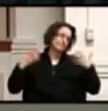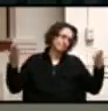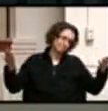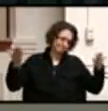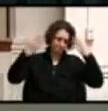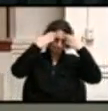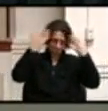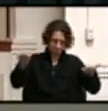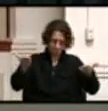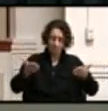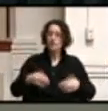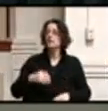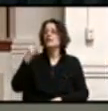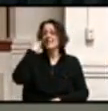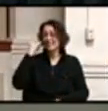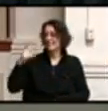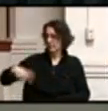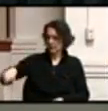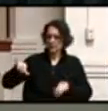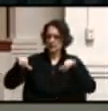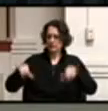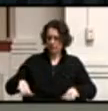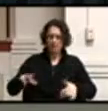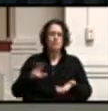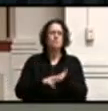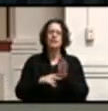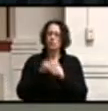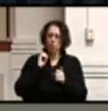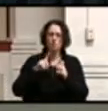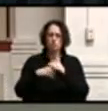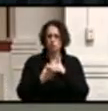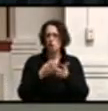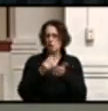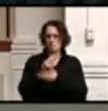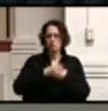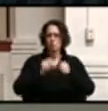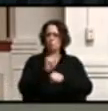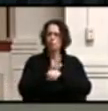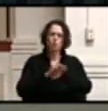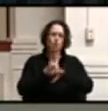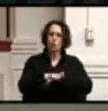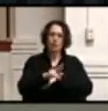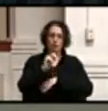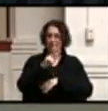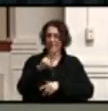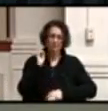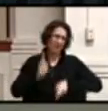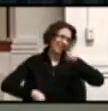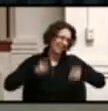But if we are, I think we're going to jump on this a lot quicker. And so that it's not